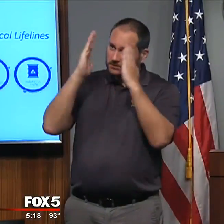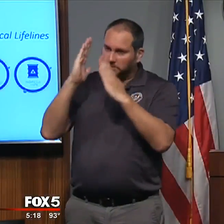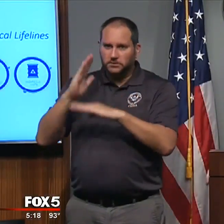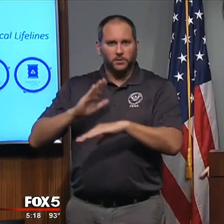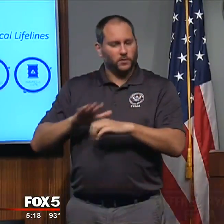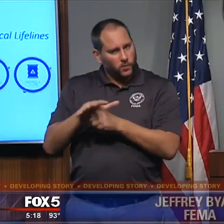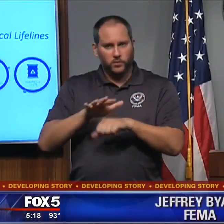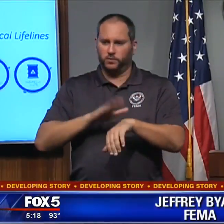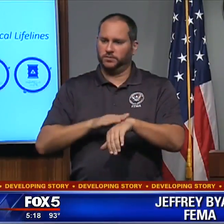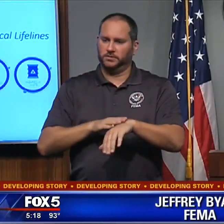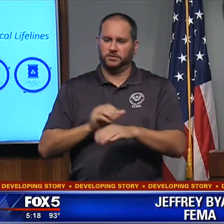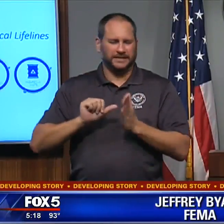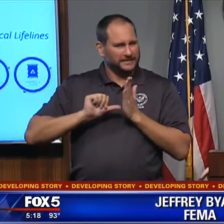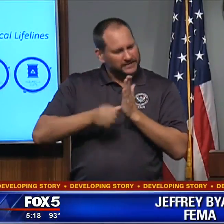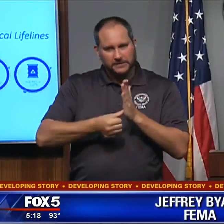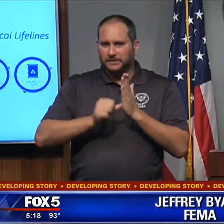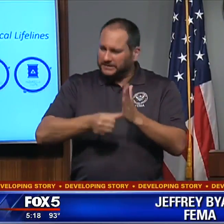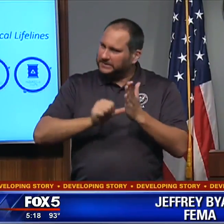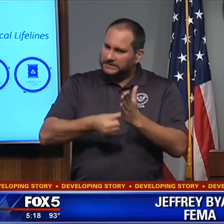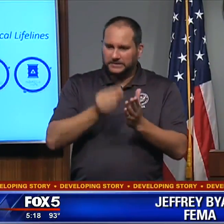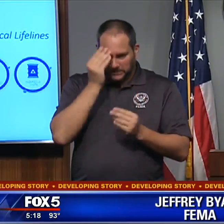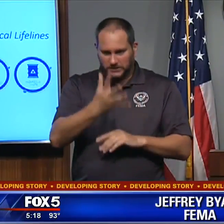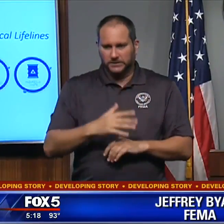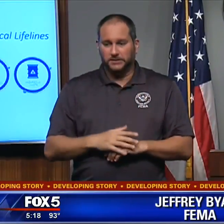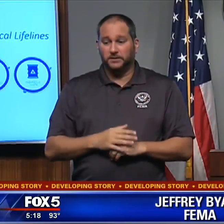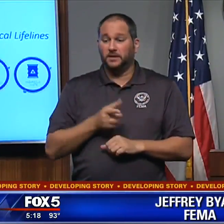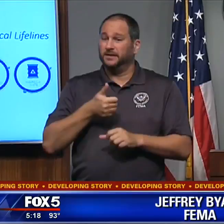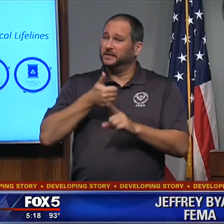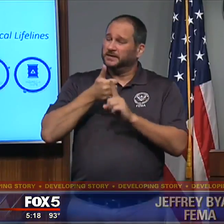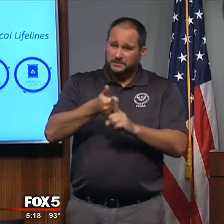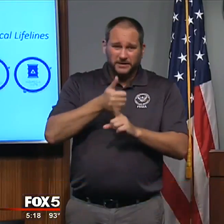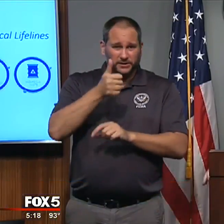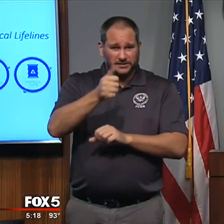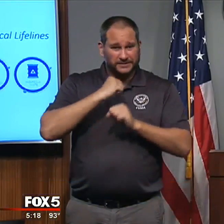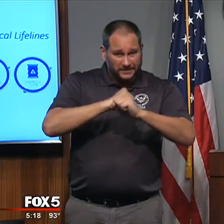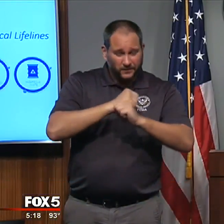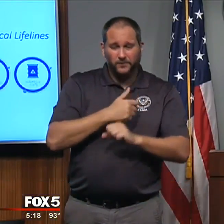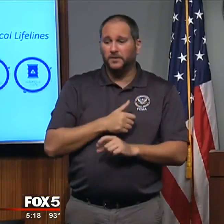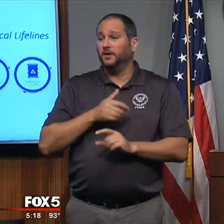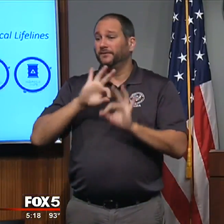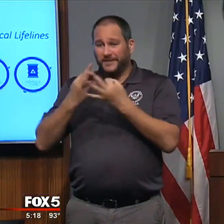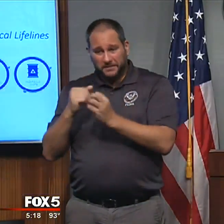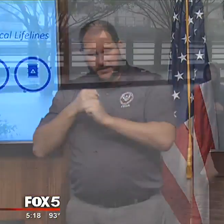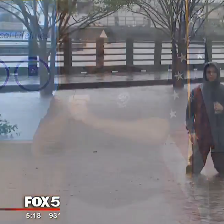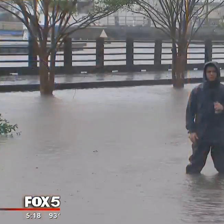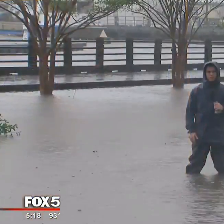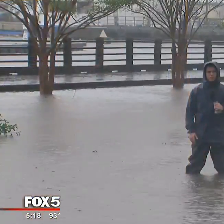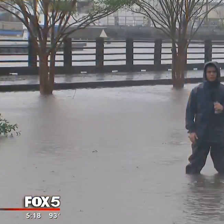warnings. Protect yourself. Protect your families. Don't put our first responders' lives in jeopardy.